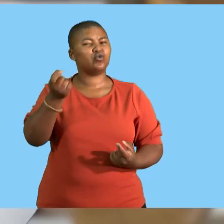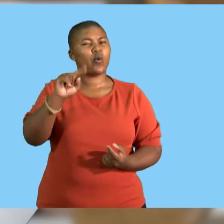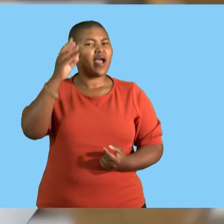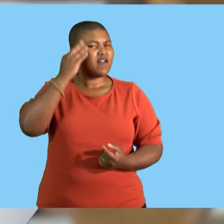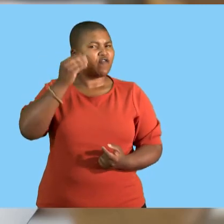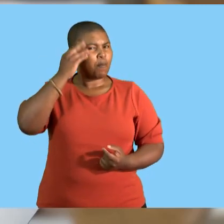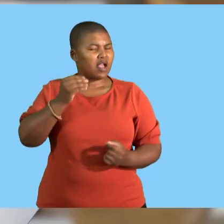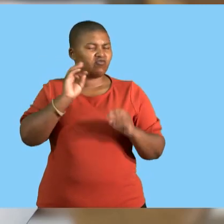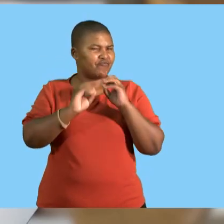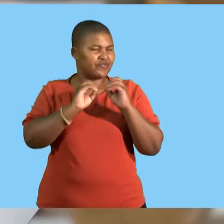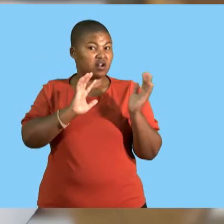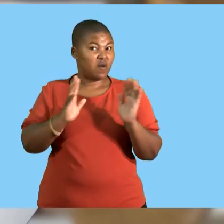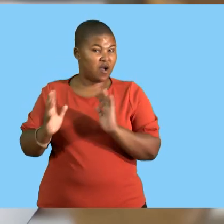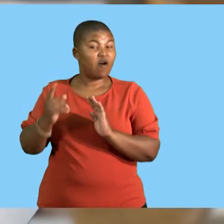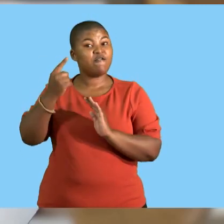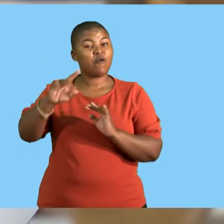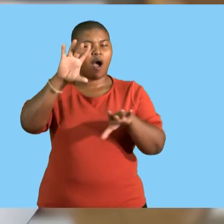on summarizing data.